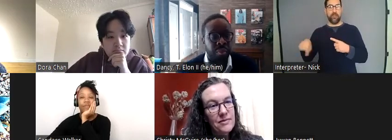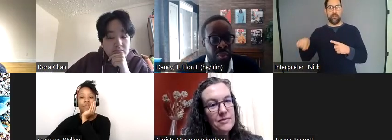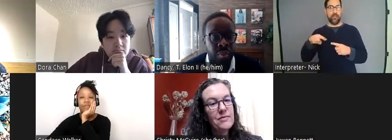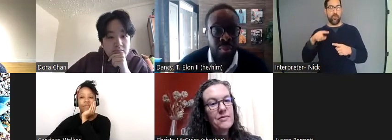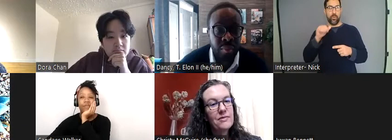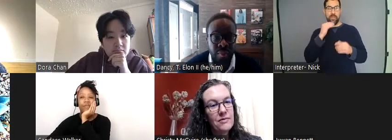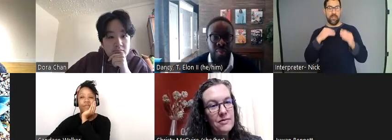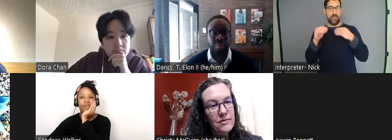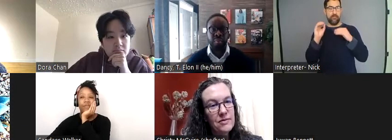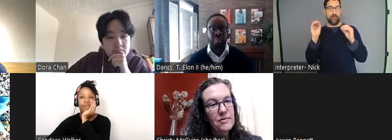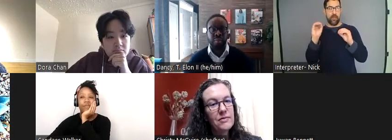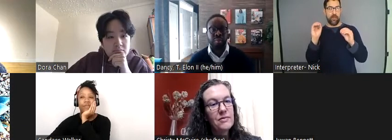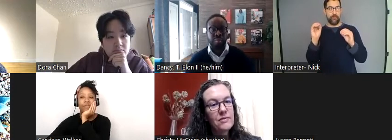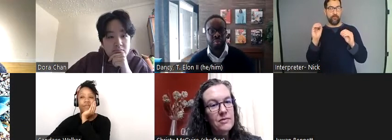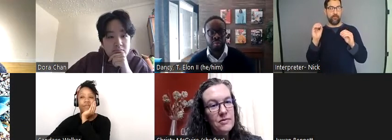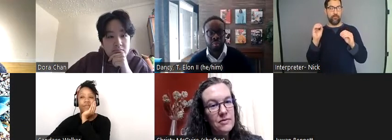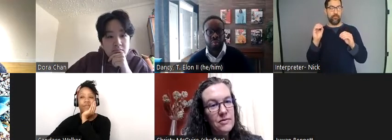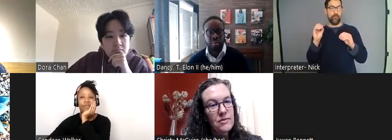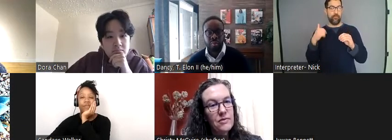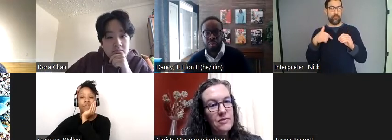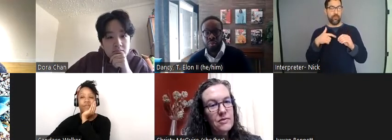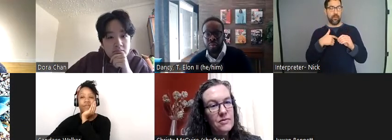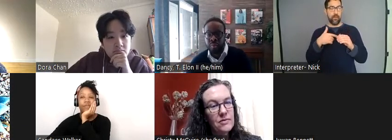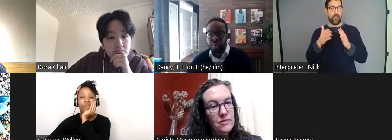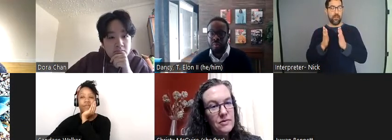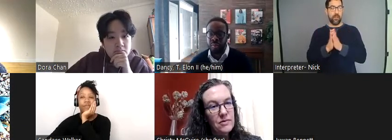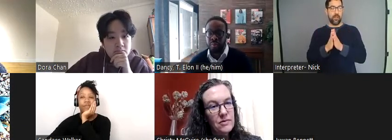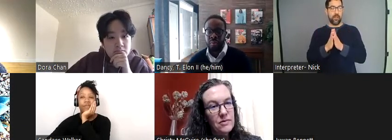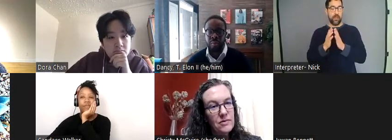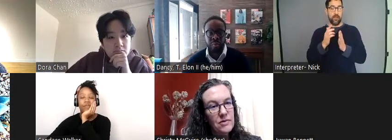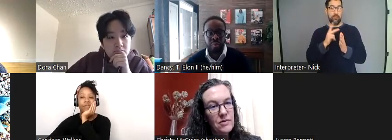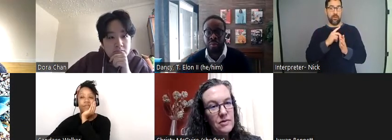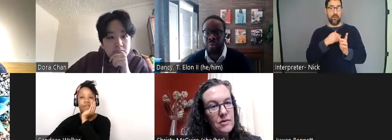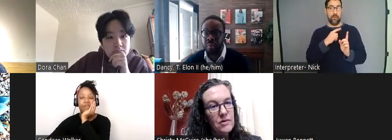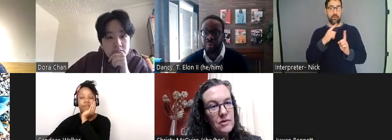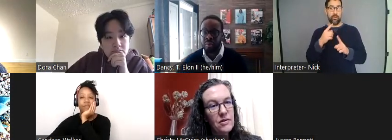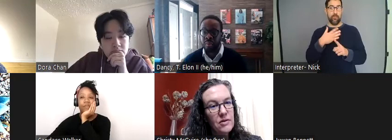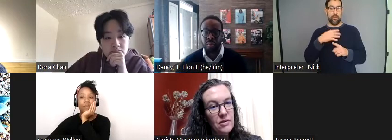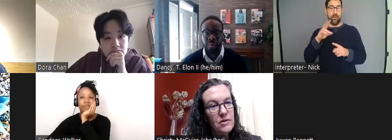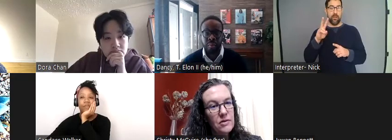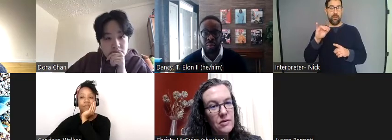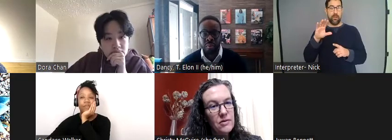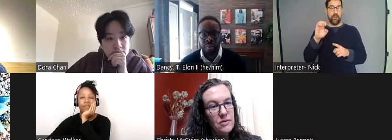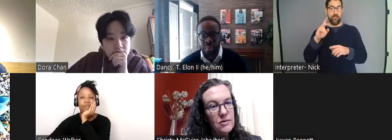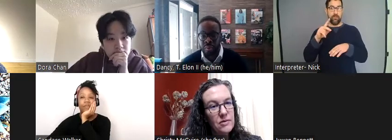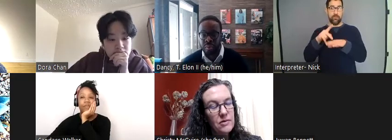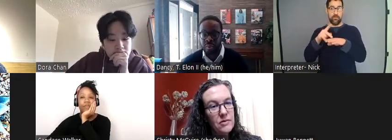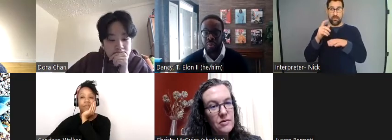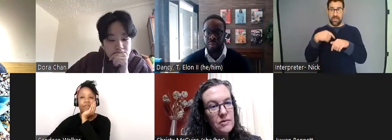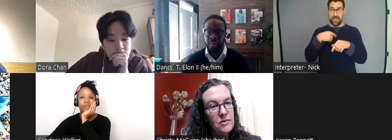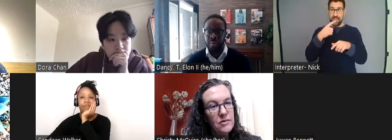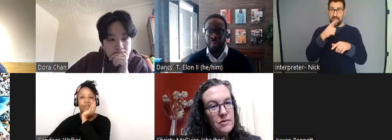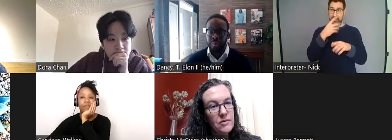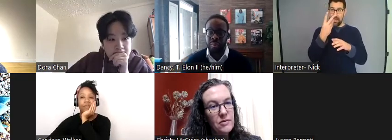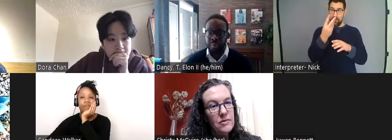at all. And we asked for, I personally went to my vice principal and I asked about having lunch outdoors, because that